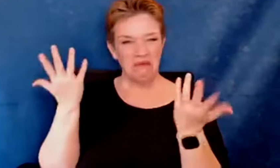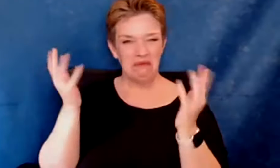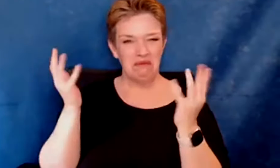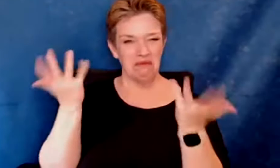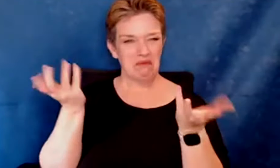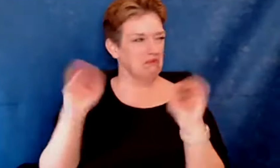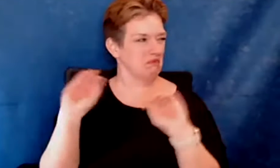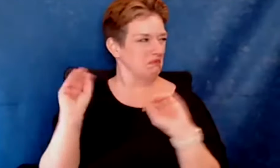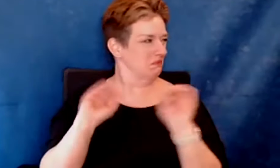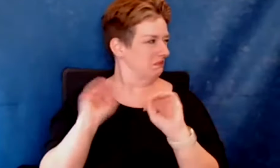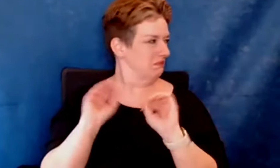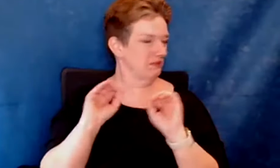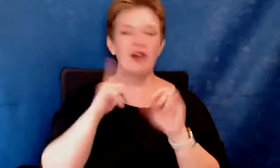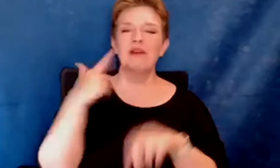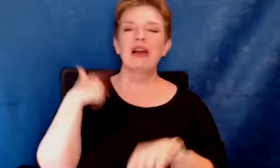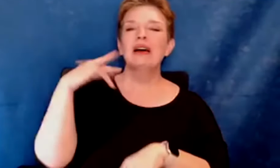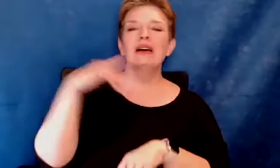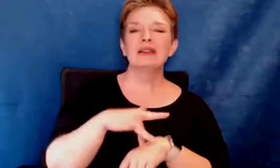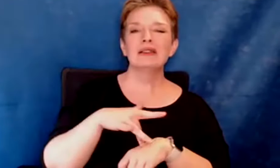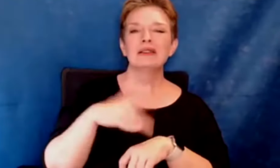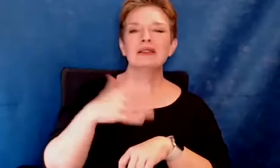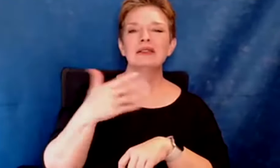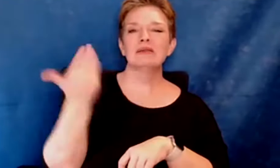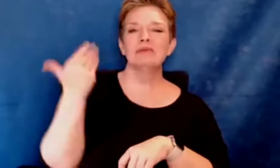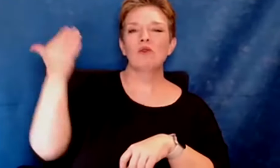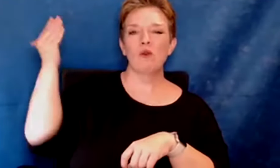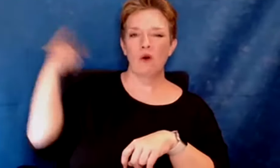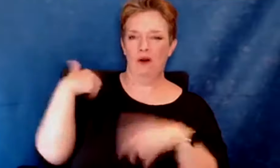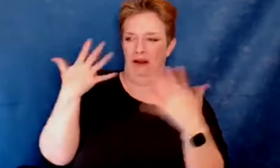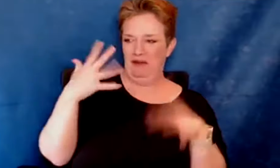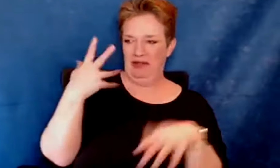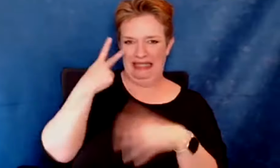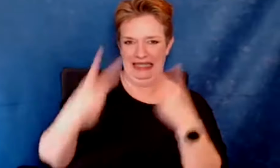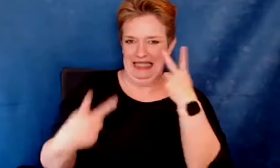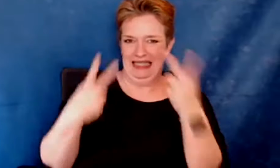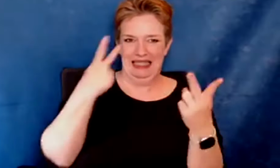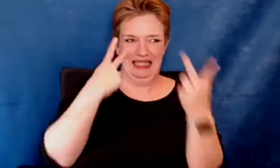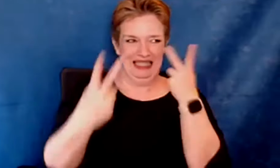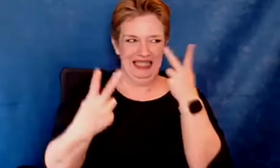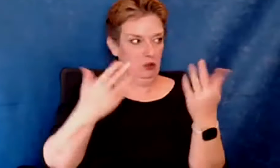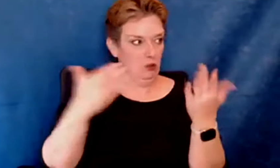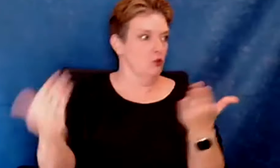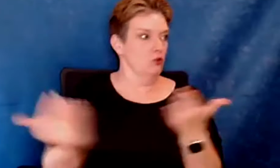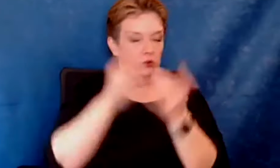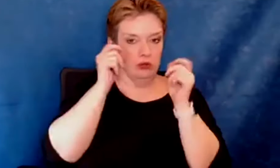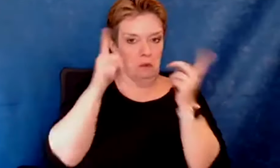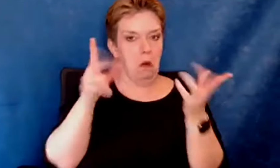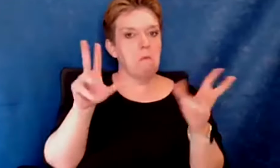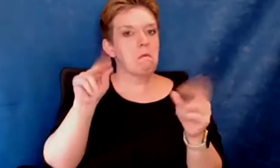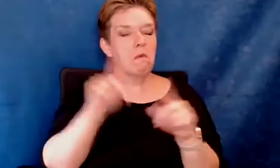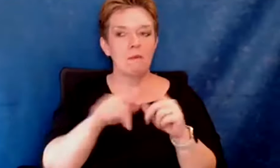I visited the space before and got to kind of see the resident space and everything, but very livable.